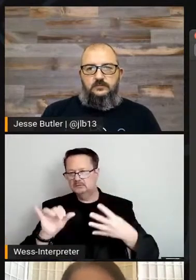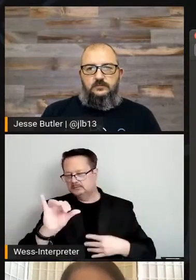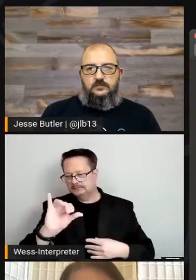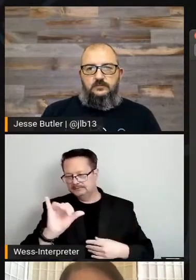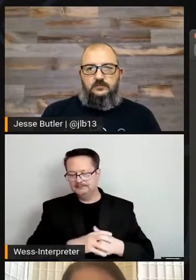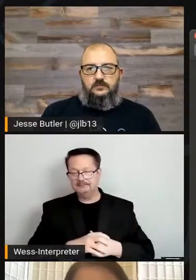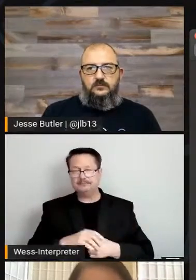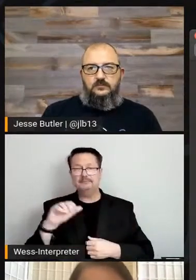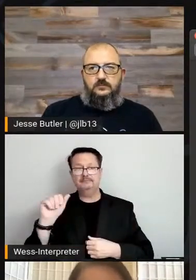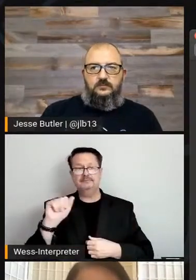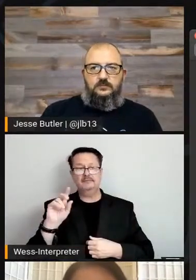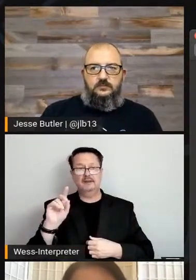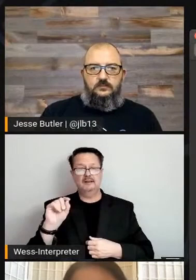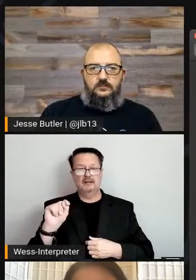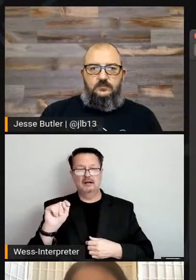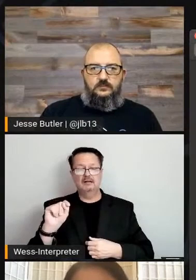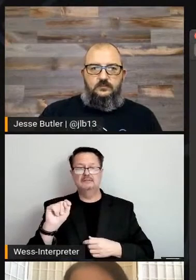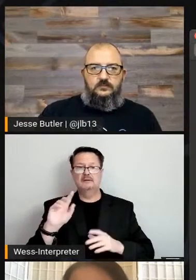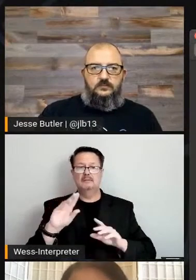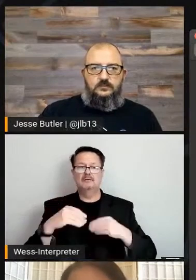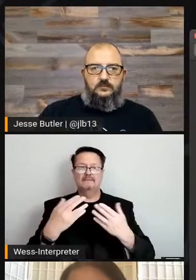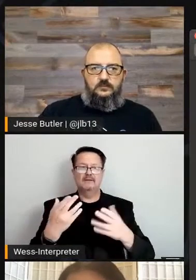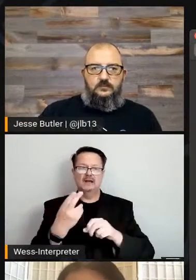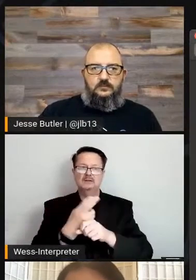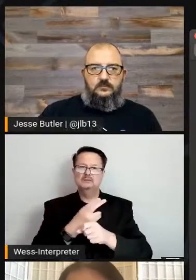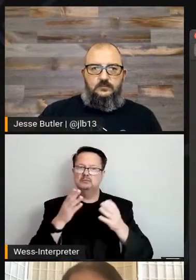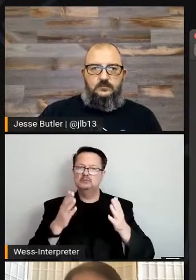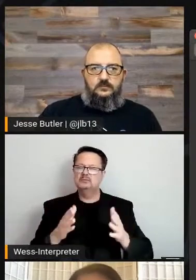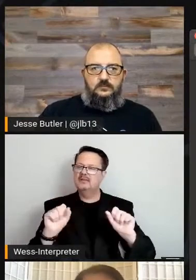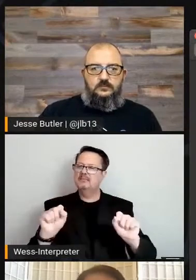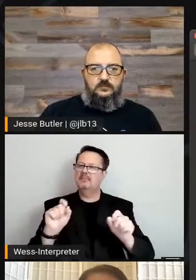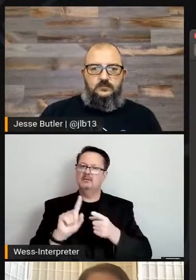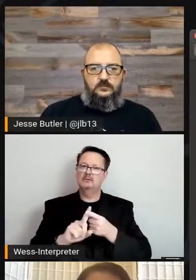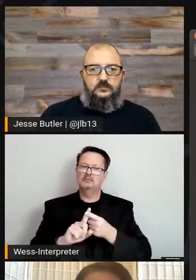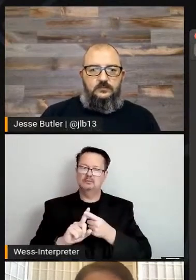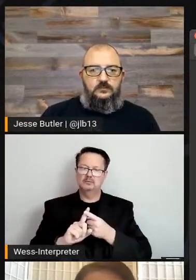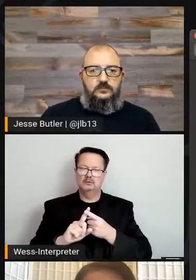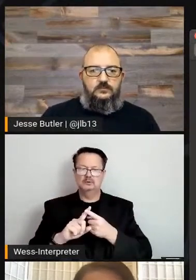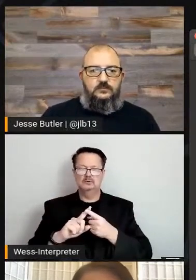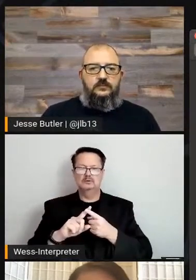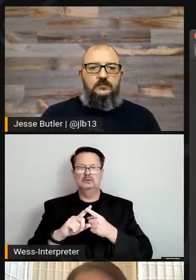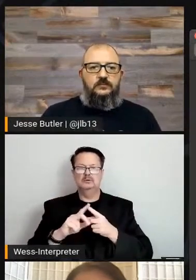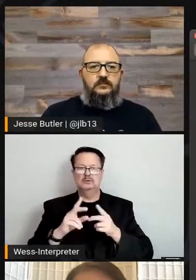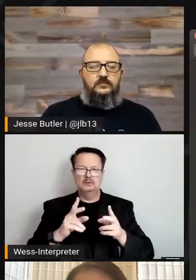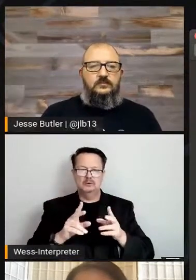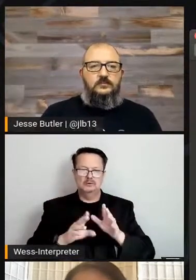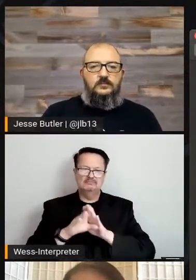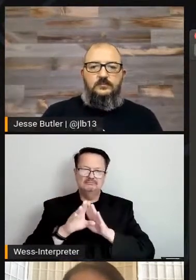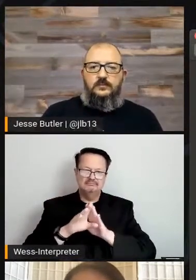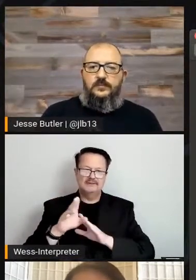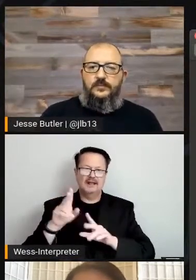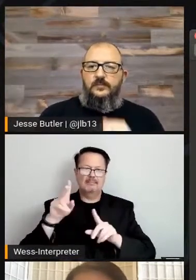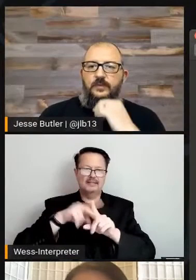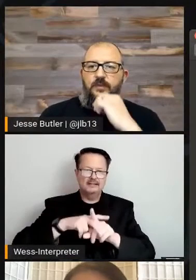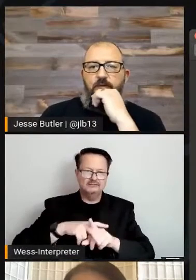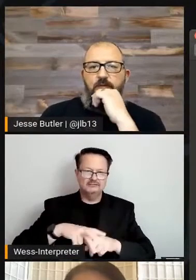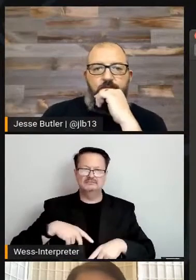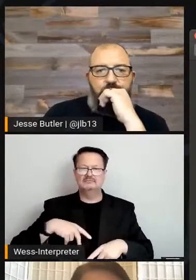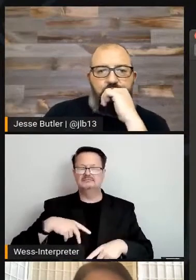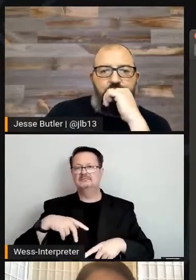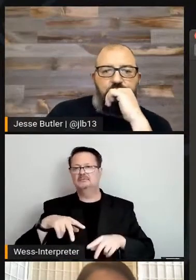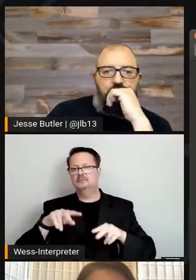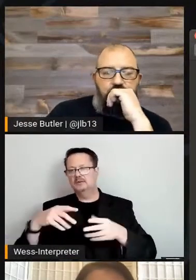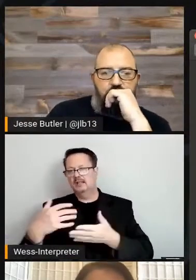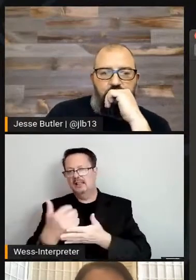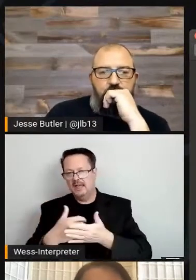Adot provides users the ability to instrument your applications to collect observability